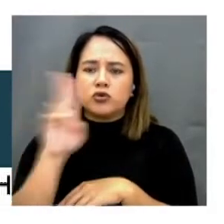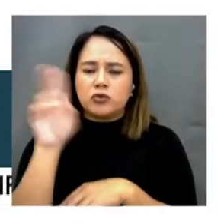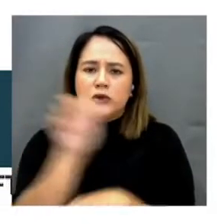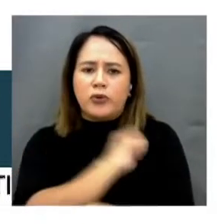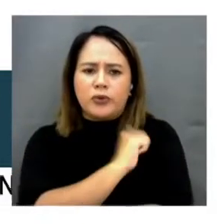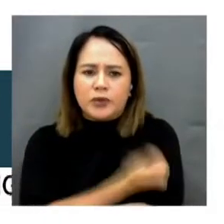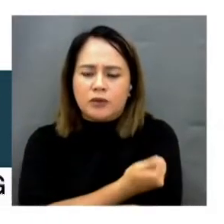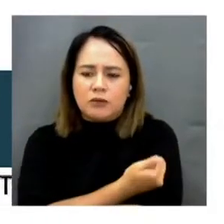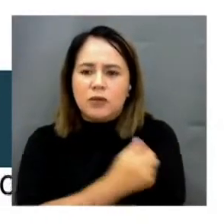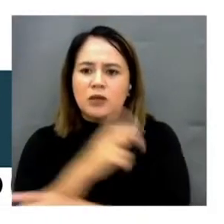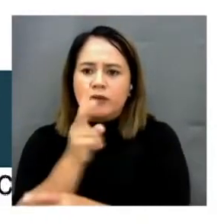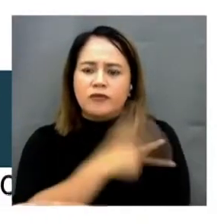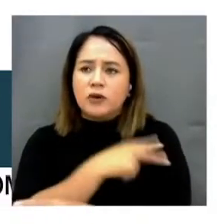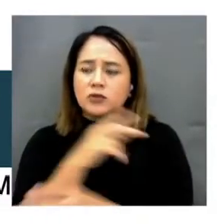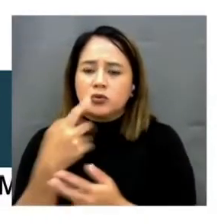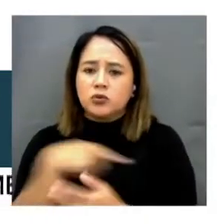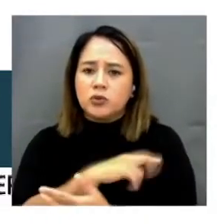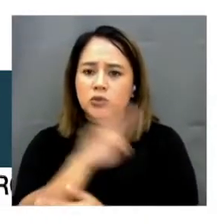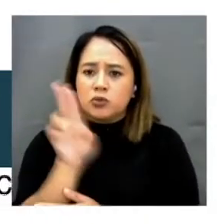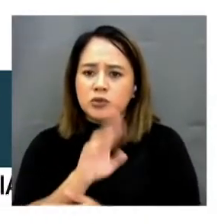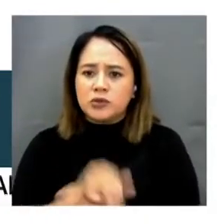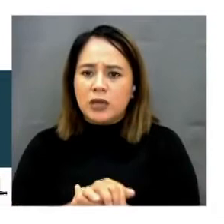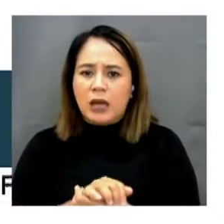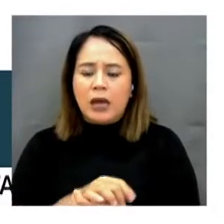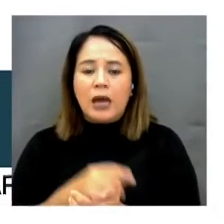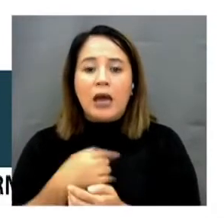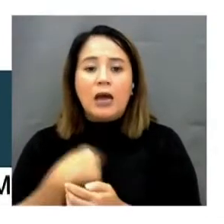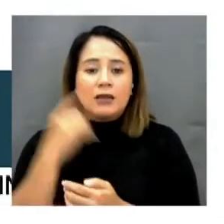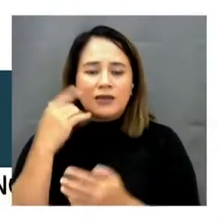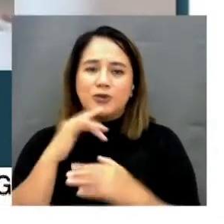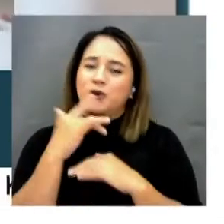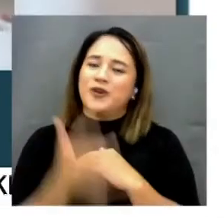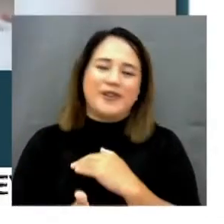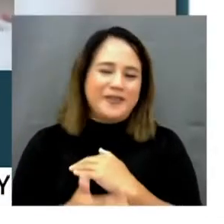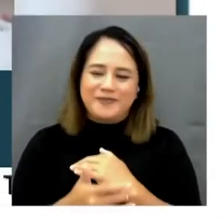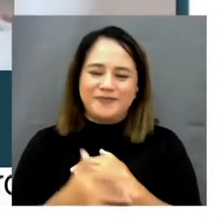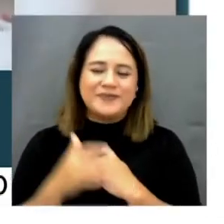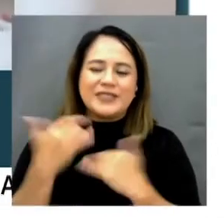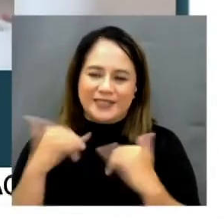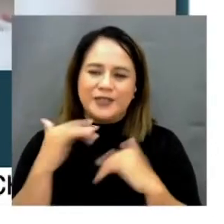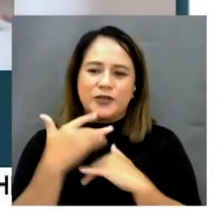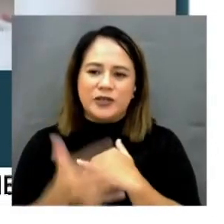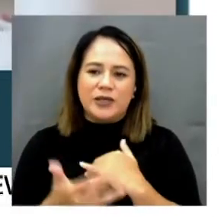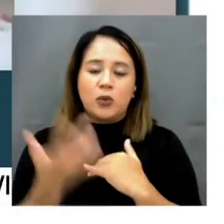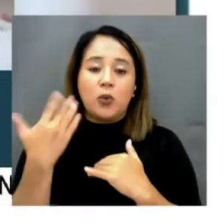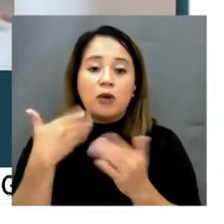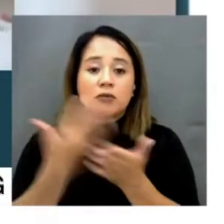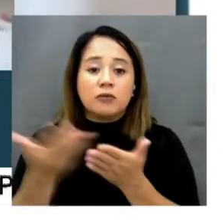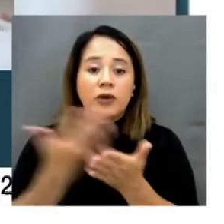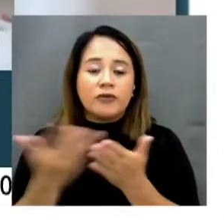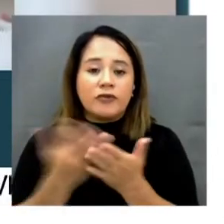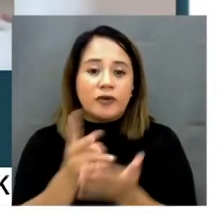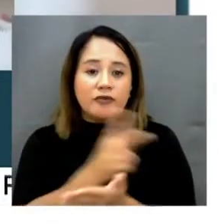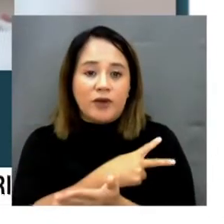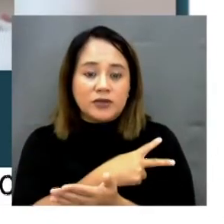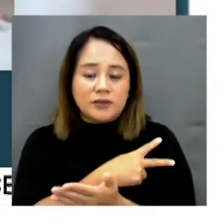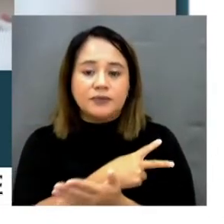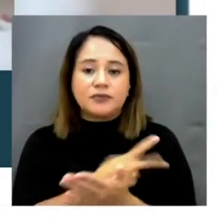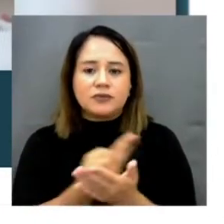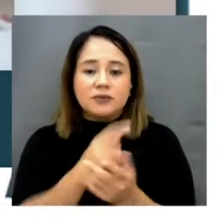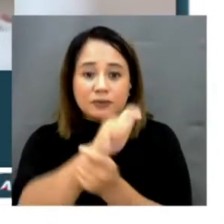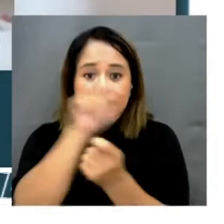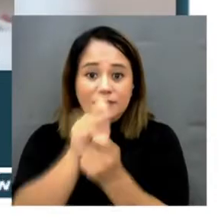using? Right. I think it's too early because the procurement of vaccines, particularly the